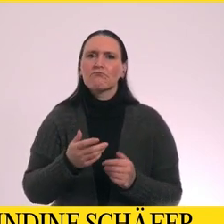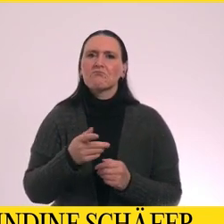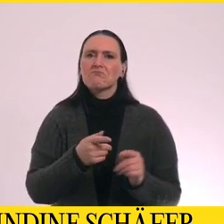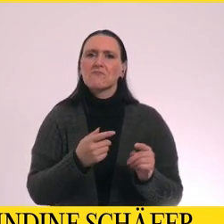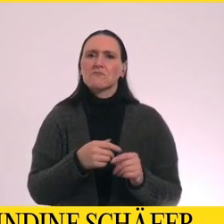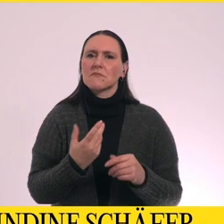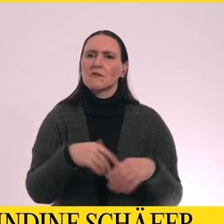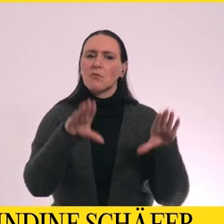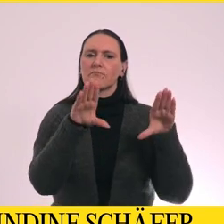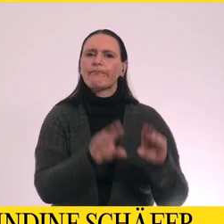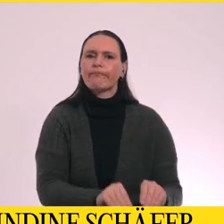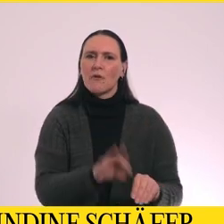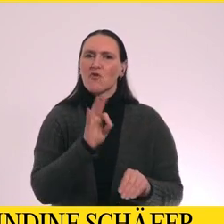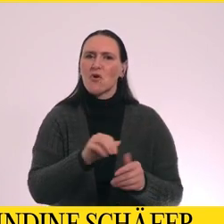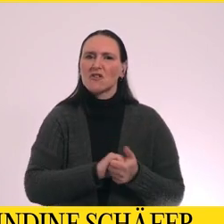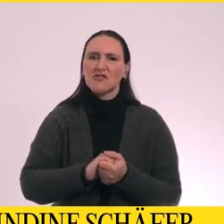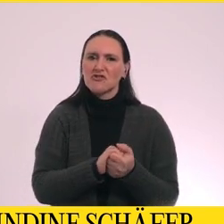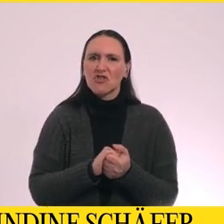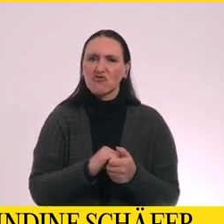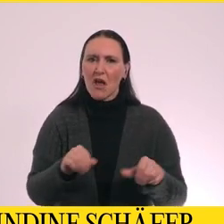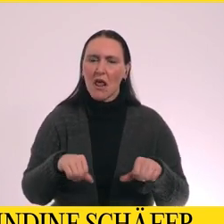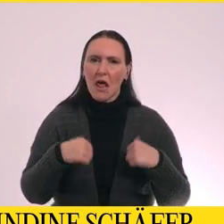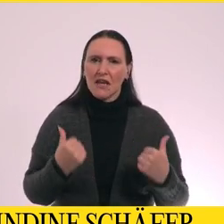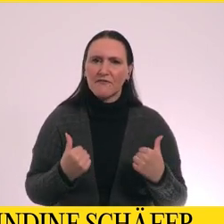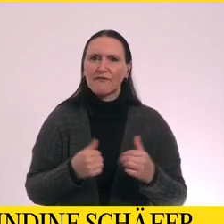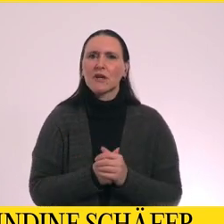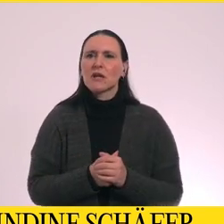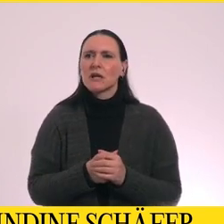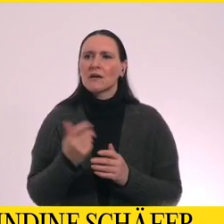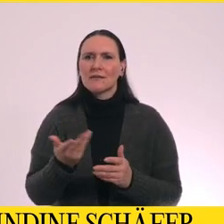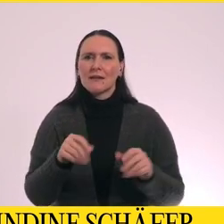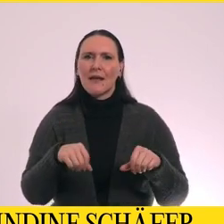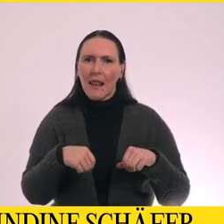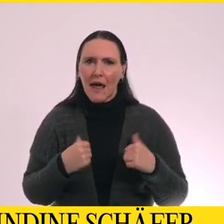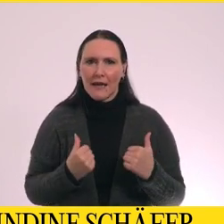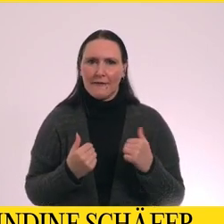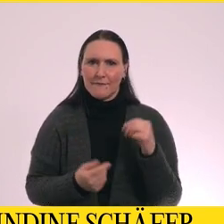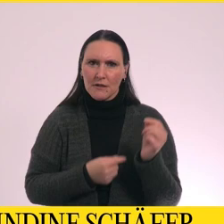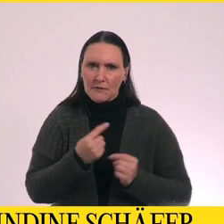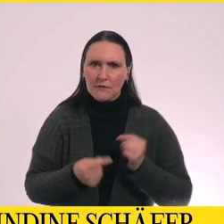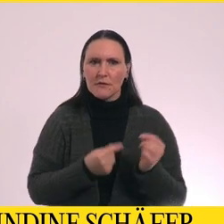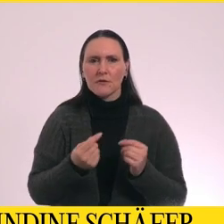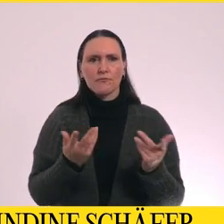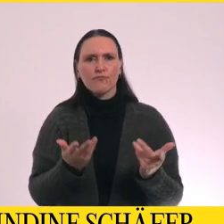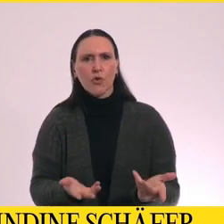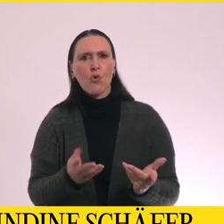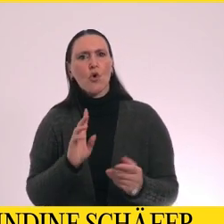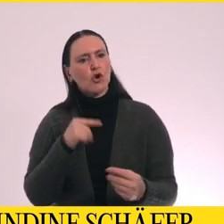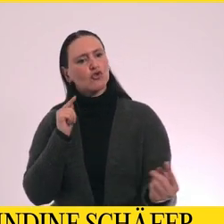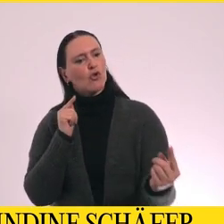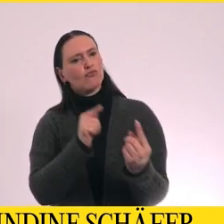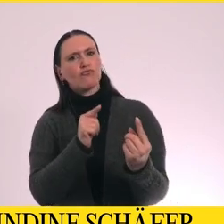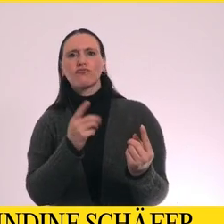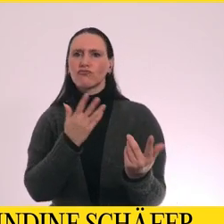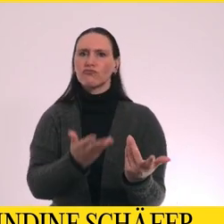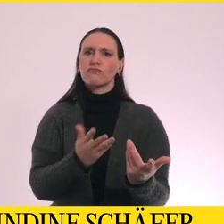for social life, for a life worth living in the end, with the ultimate aim of deterring these